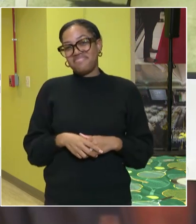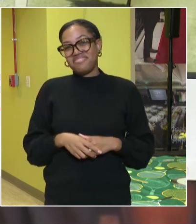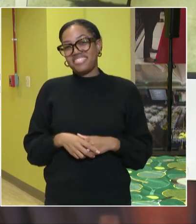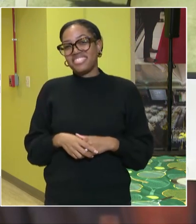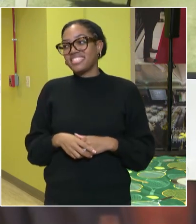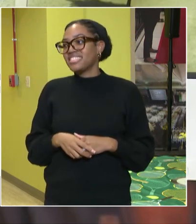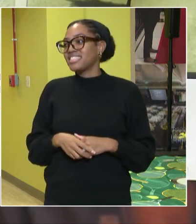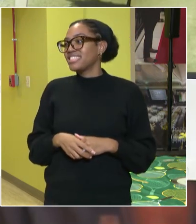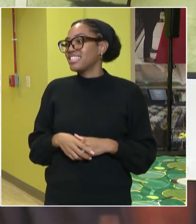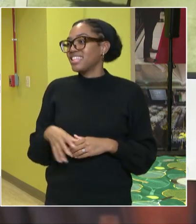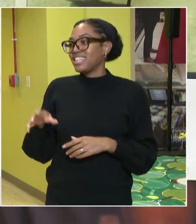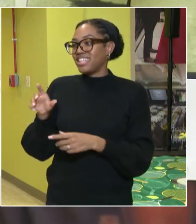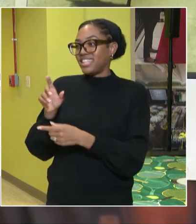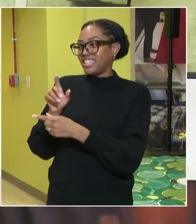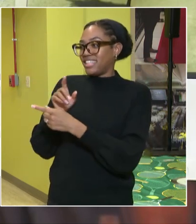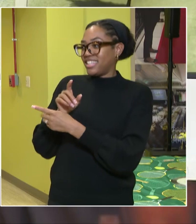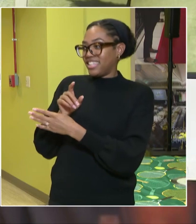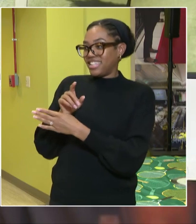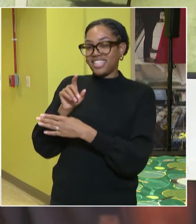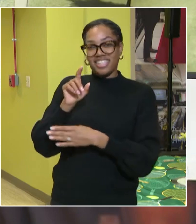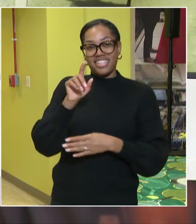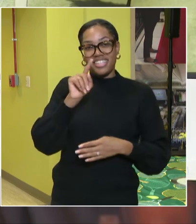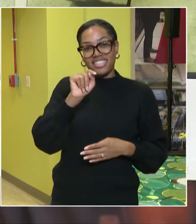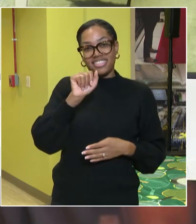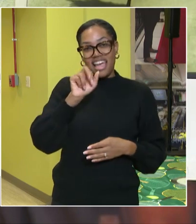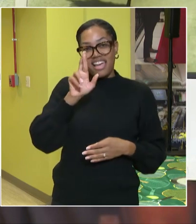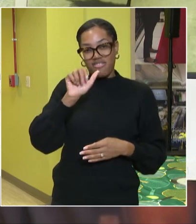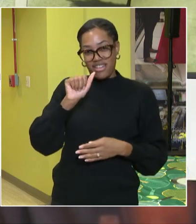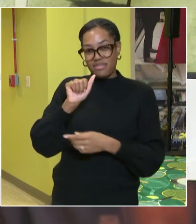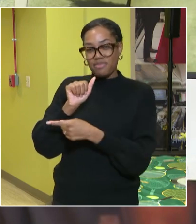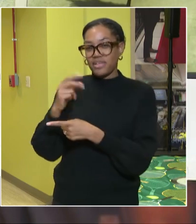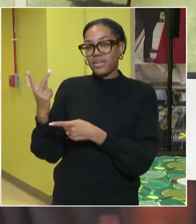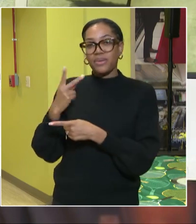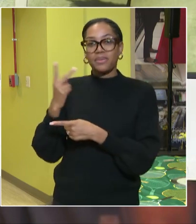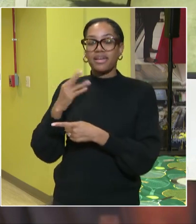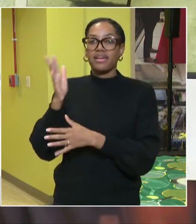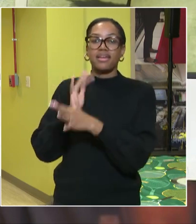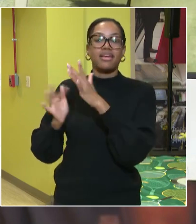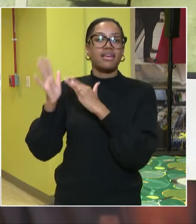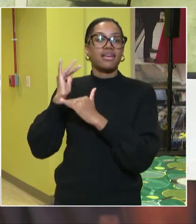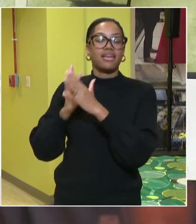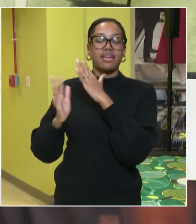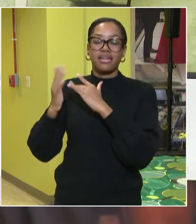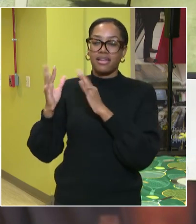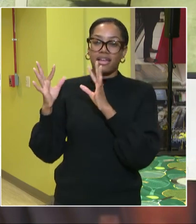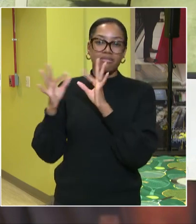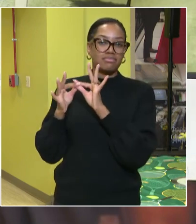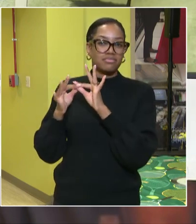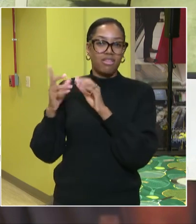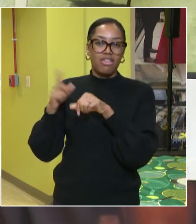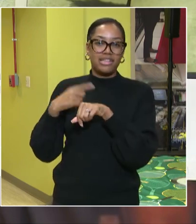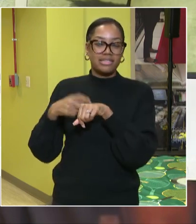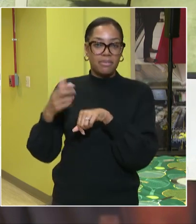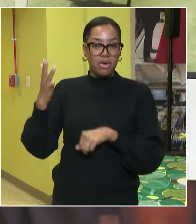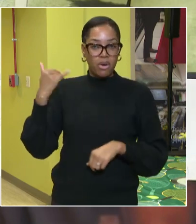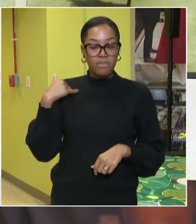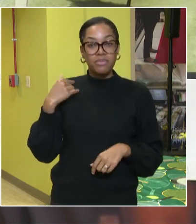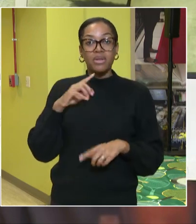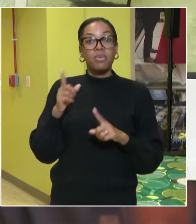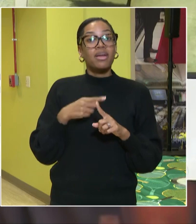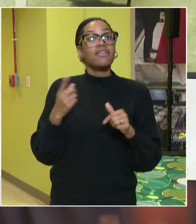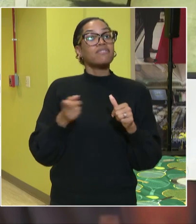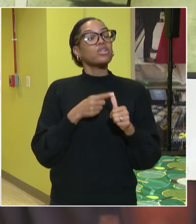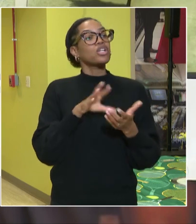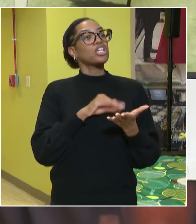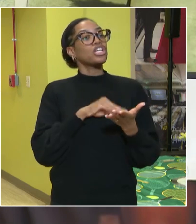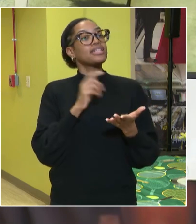Tara, we go way back. When I was just getting my sea legs in tennis, it was the Mid-Atlantic that acknowledged us. I have a picture